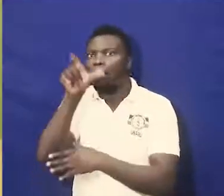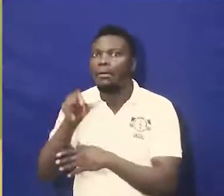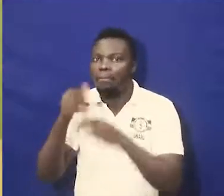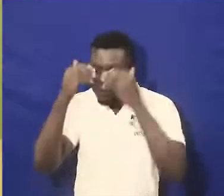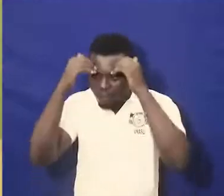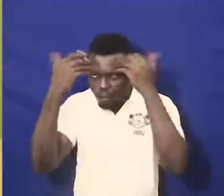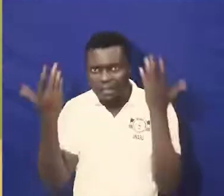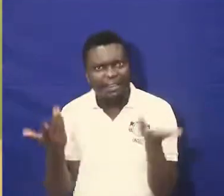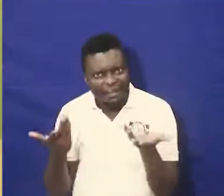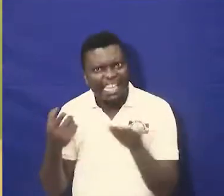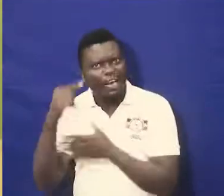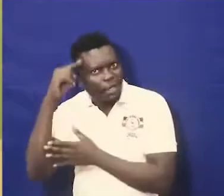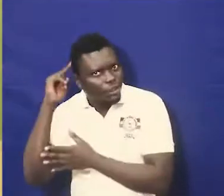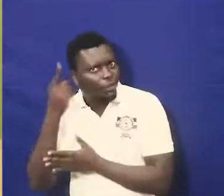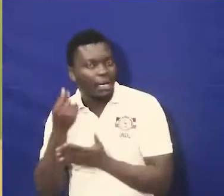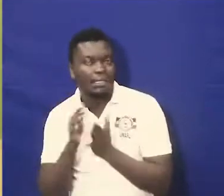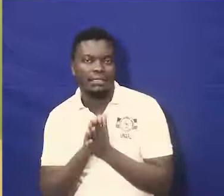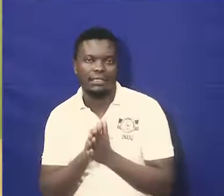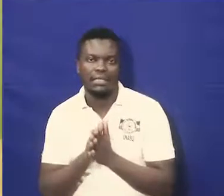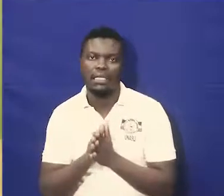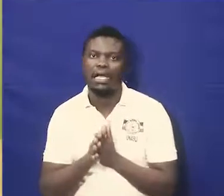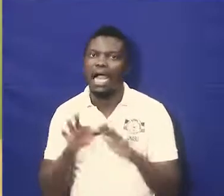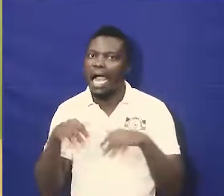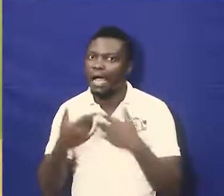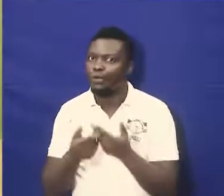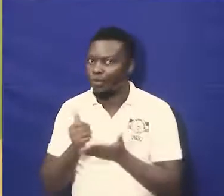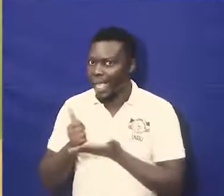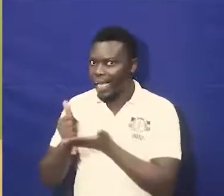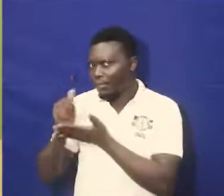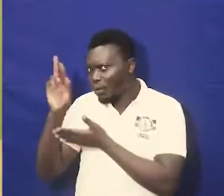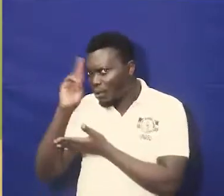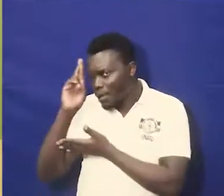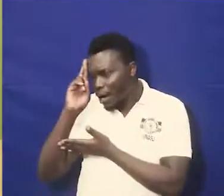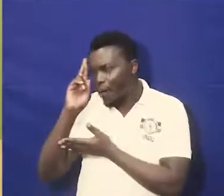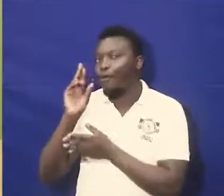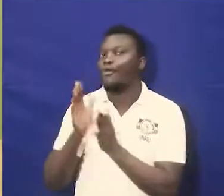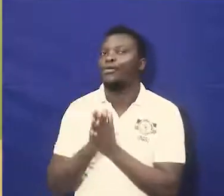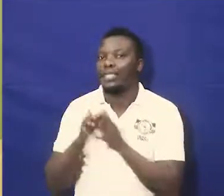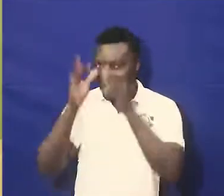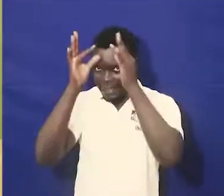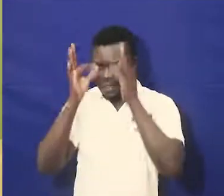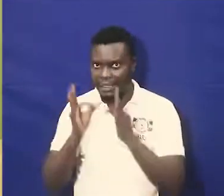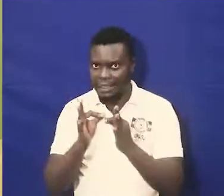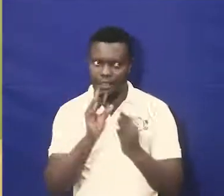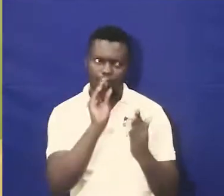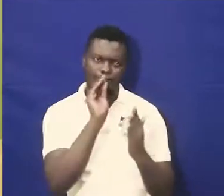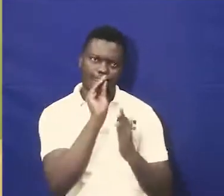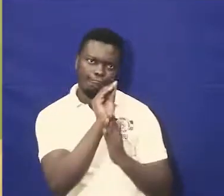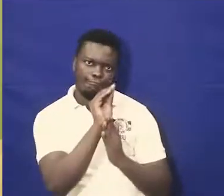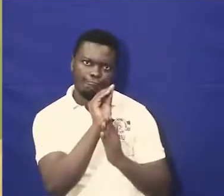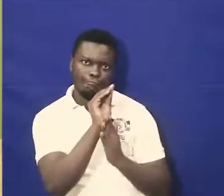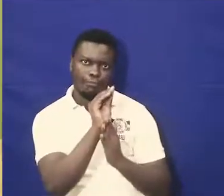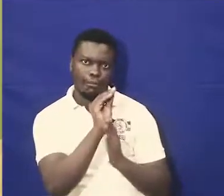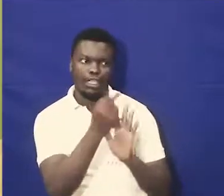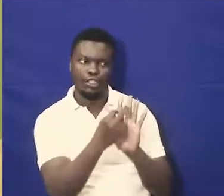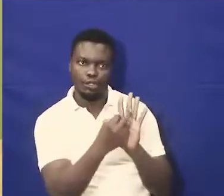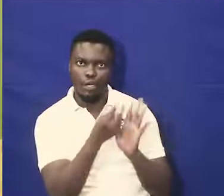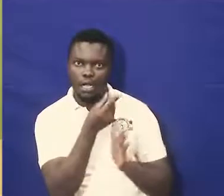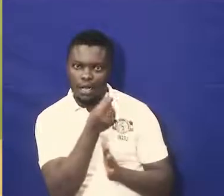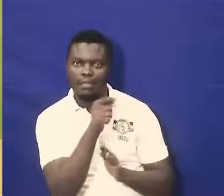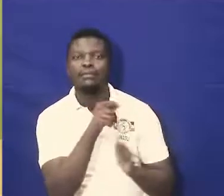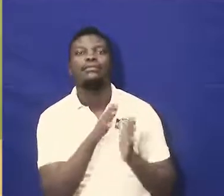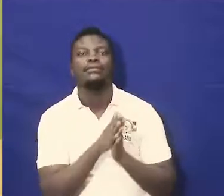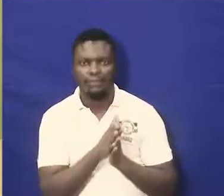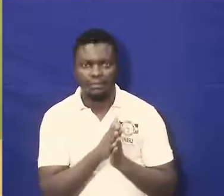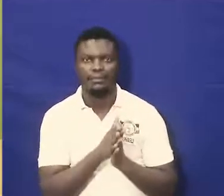actual price. So for the shopkeeper not to forget, they put a label showing this is